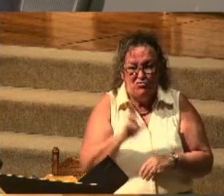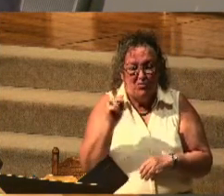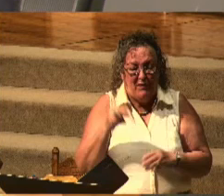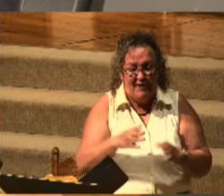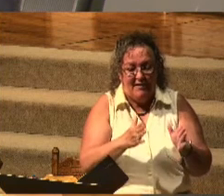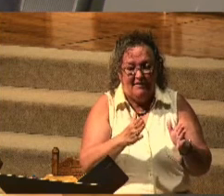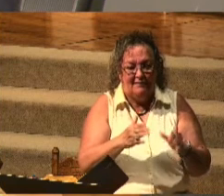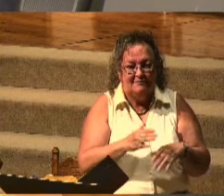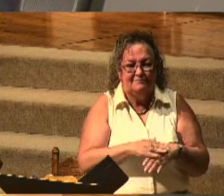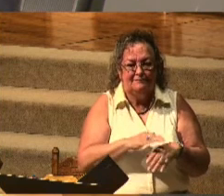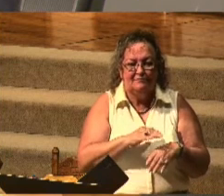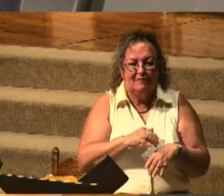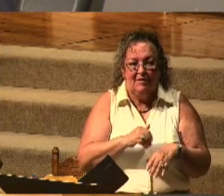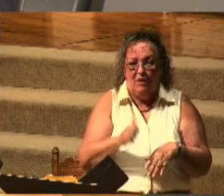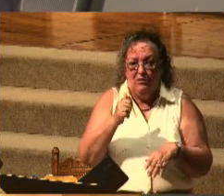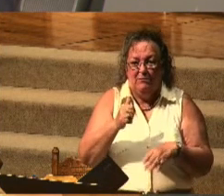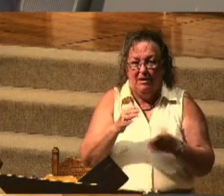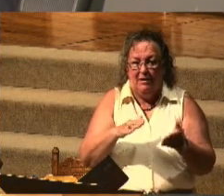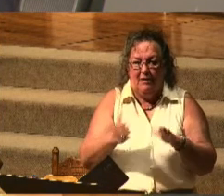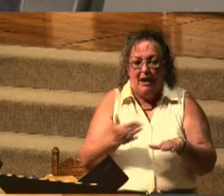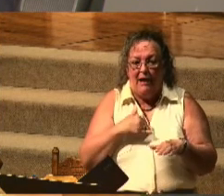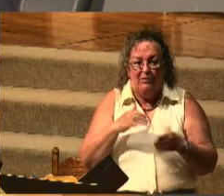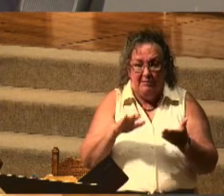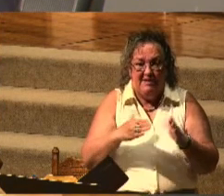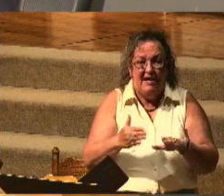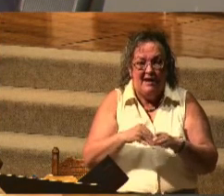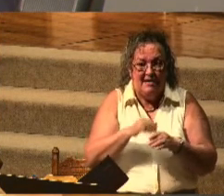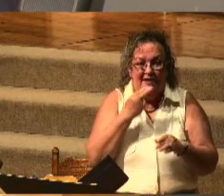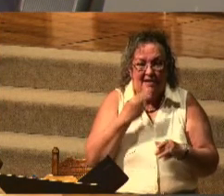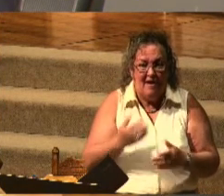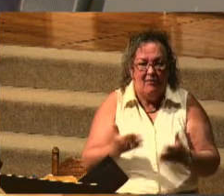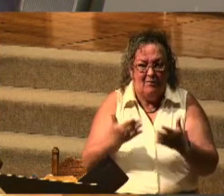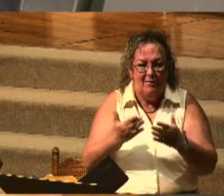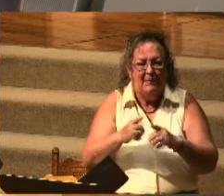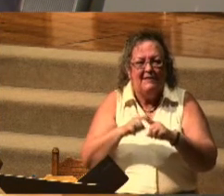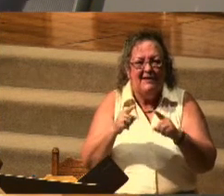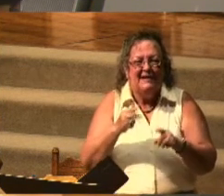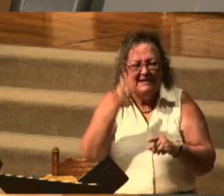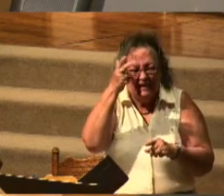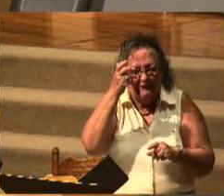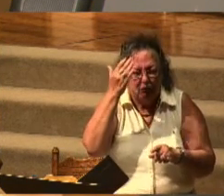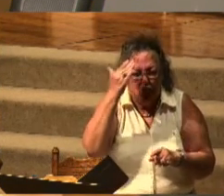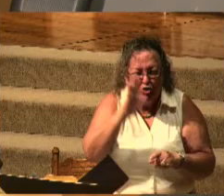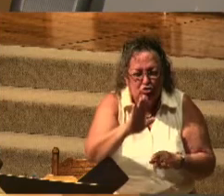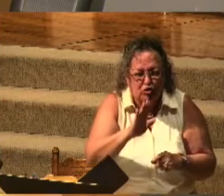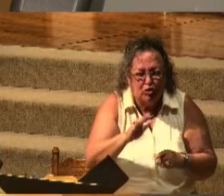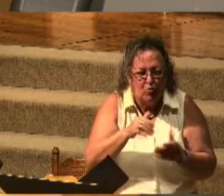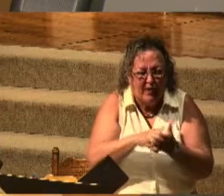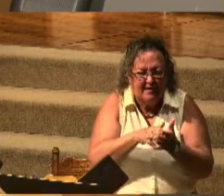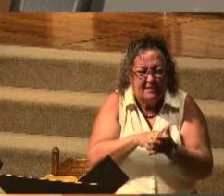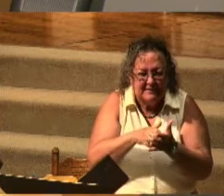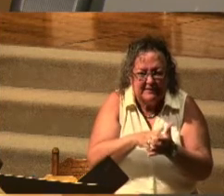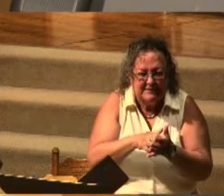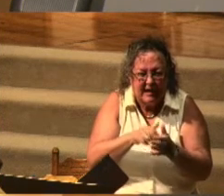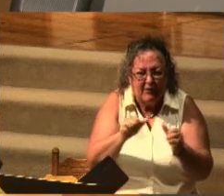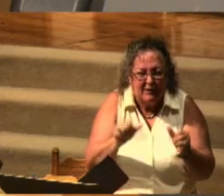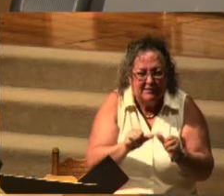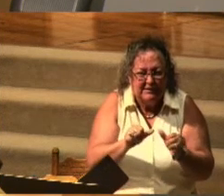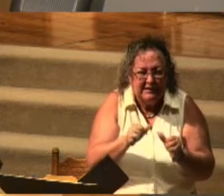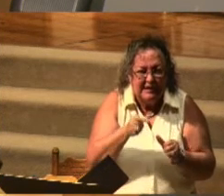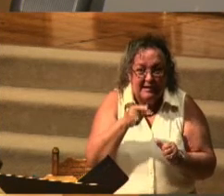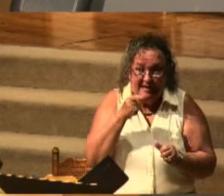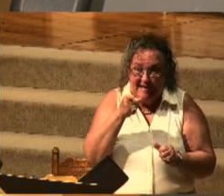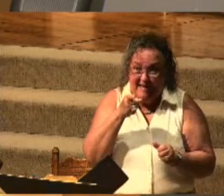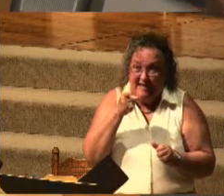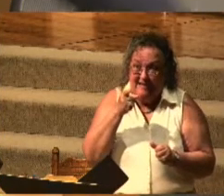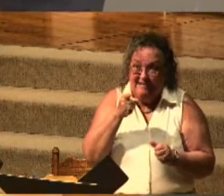I wouldn't be here today. I'd be dead and in hell. But the devil knows what your weaknesses are. He knows what you like